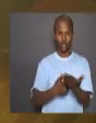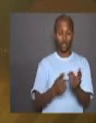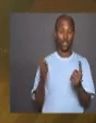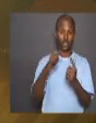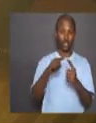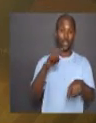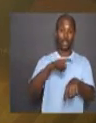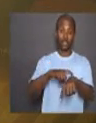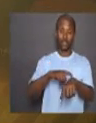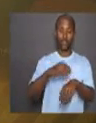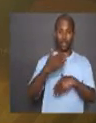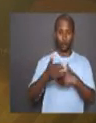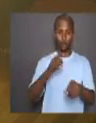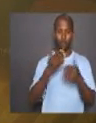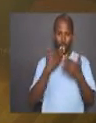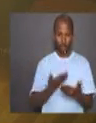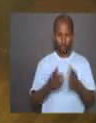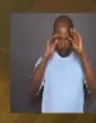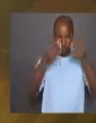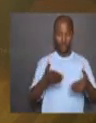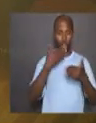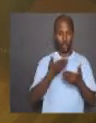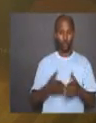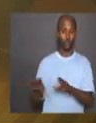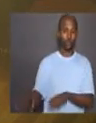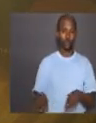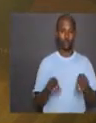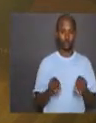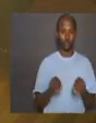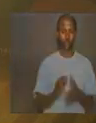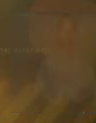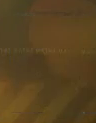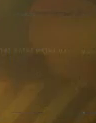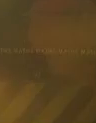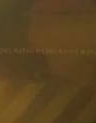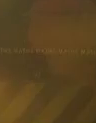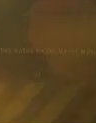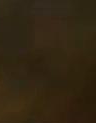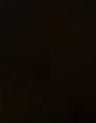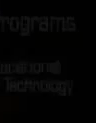lesson. Until next time, thank you, teacher. Thank you, students.